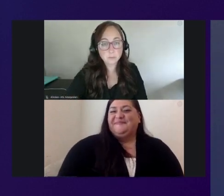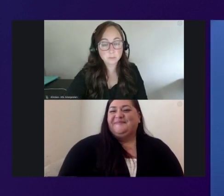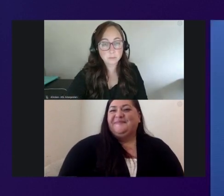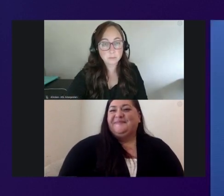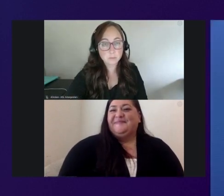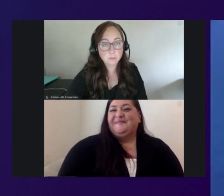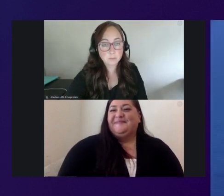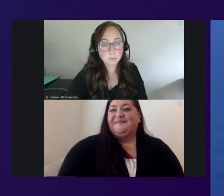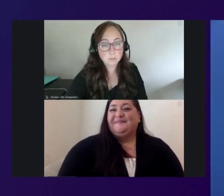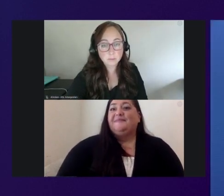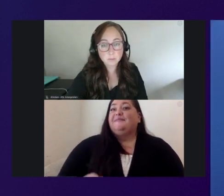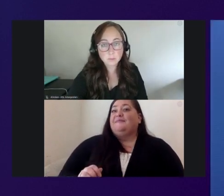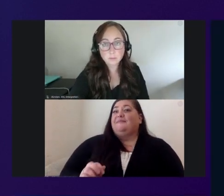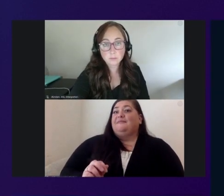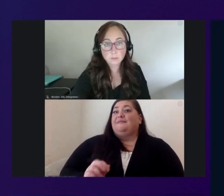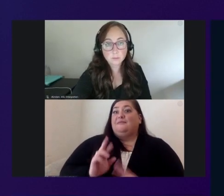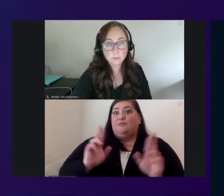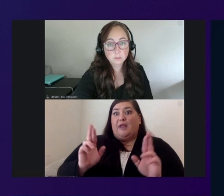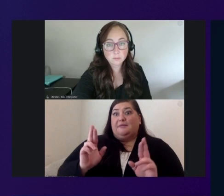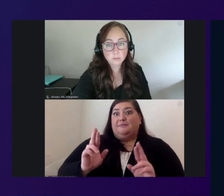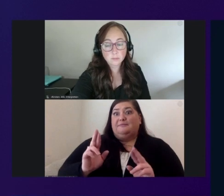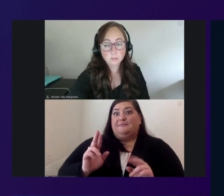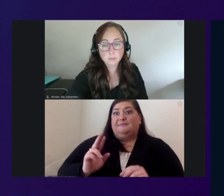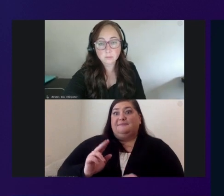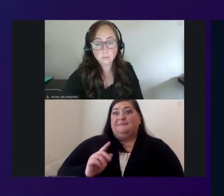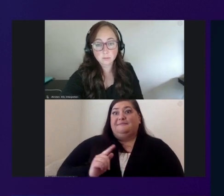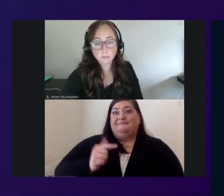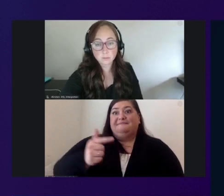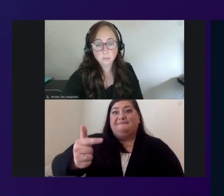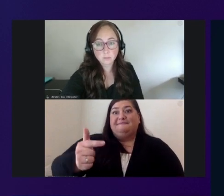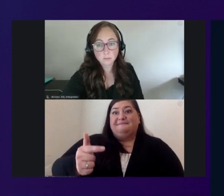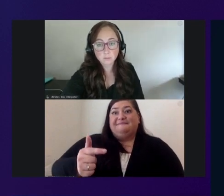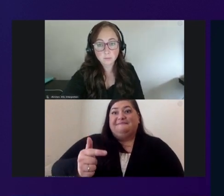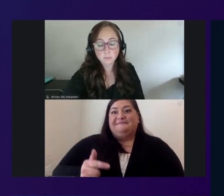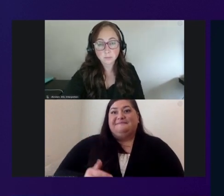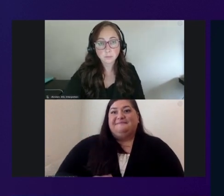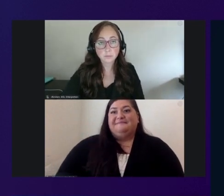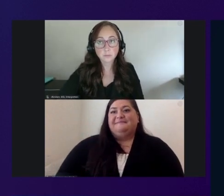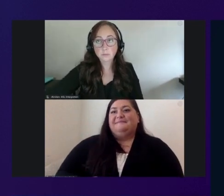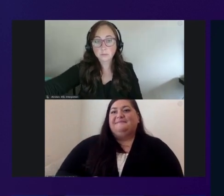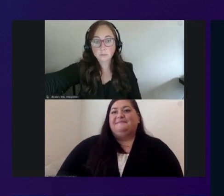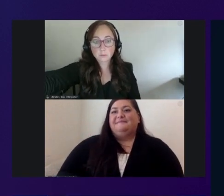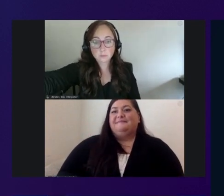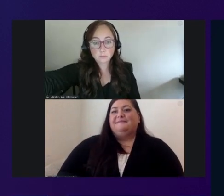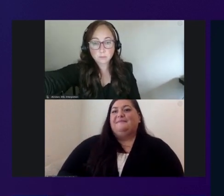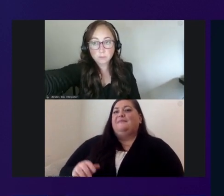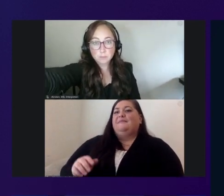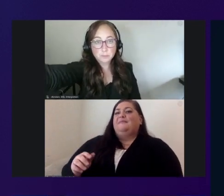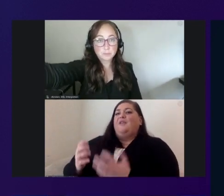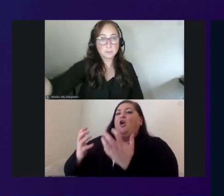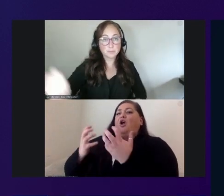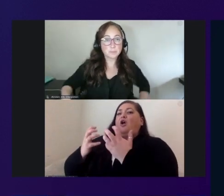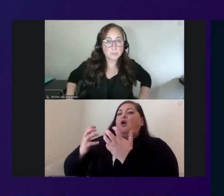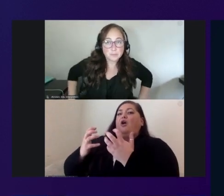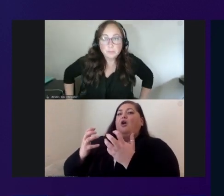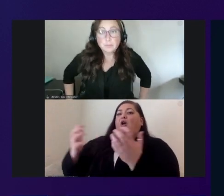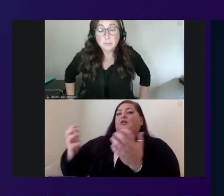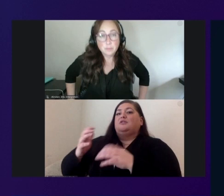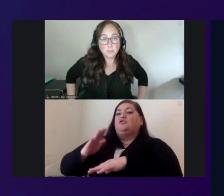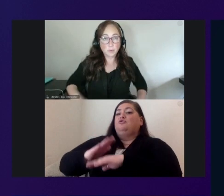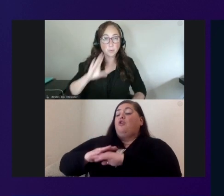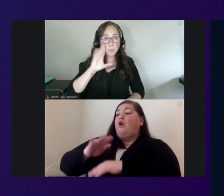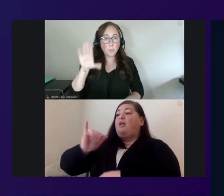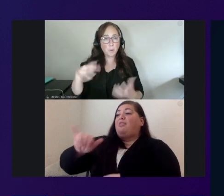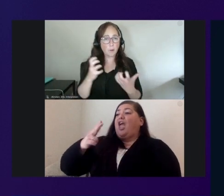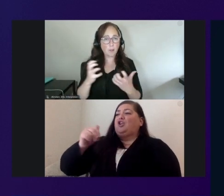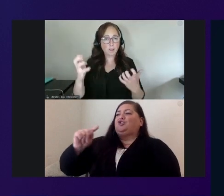So, customers, like the audience, on the chat have been asked us, many, many times.